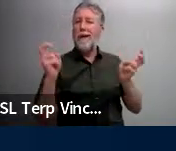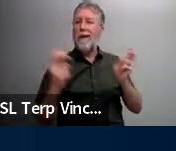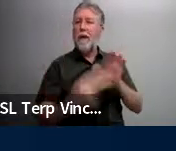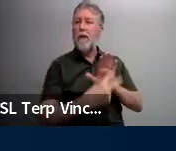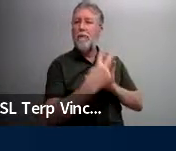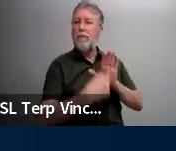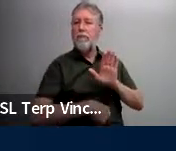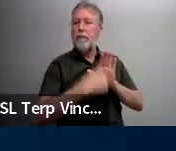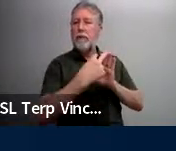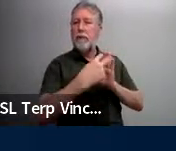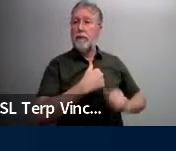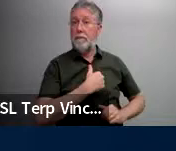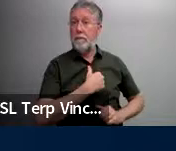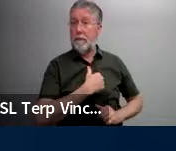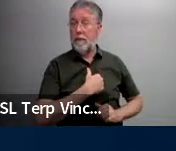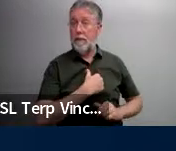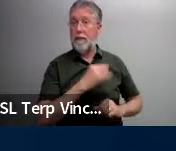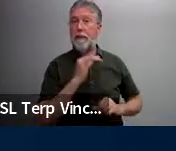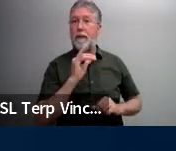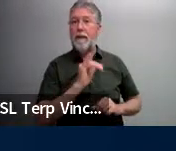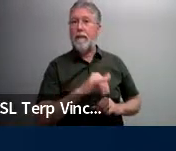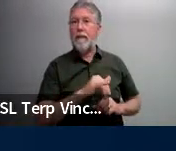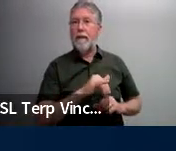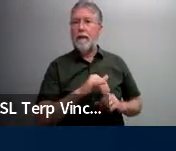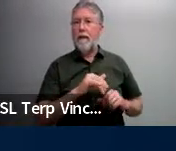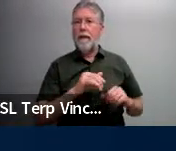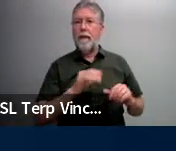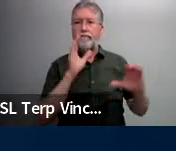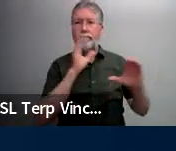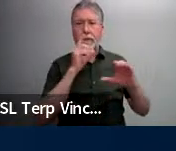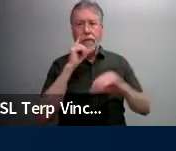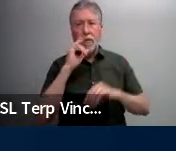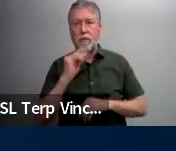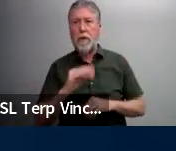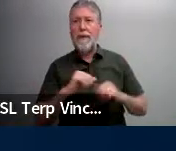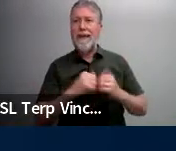impacts them in their job hunt.